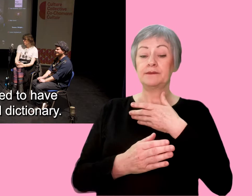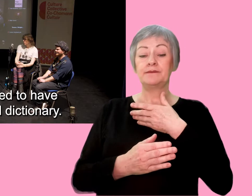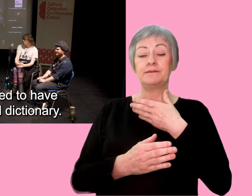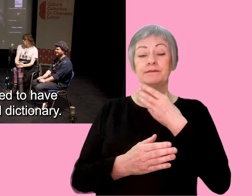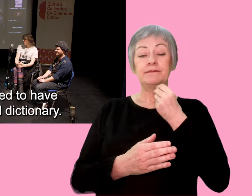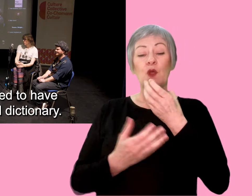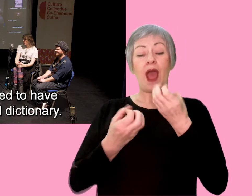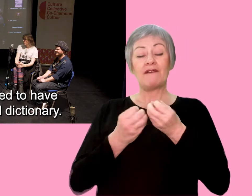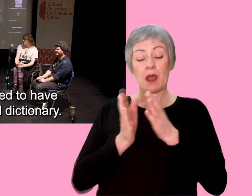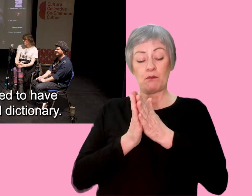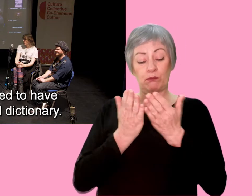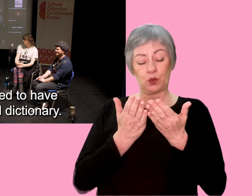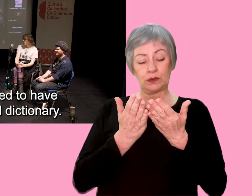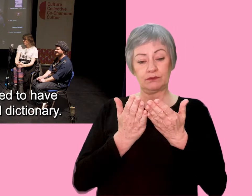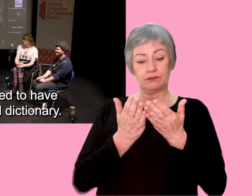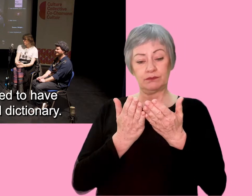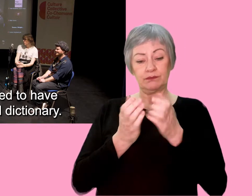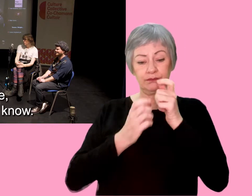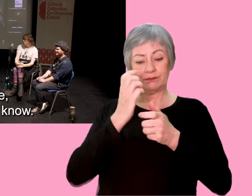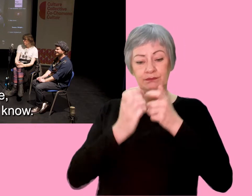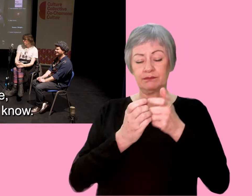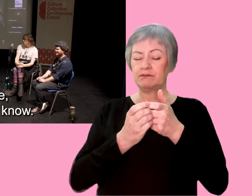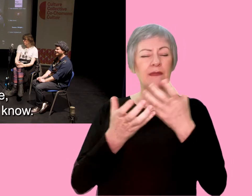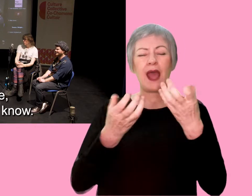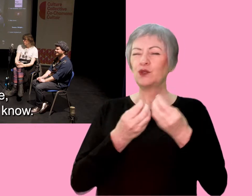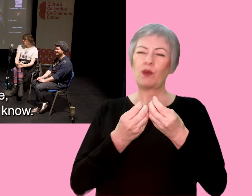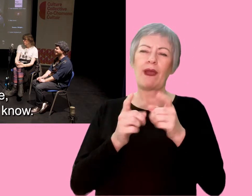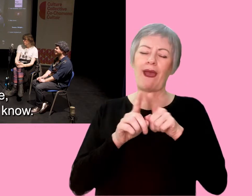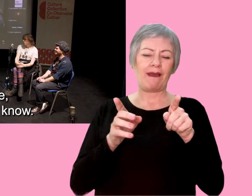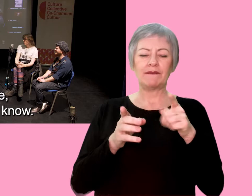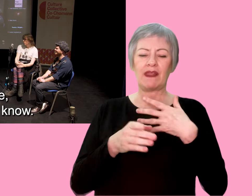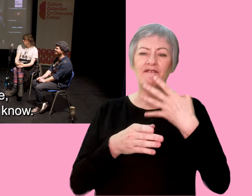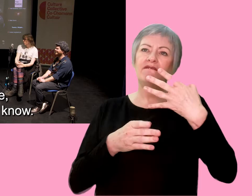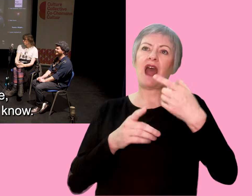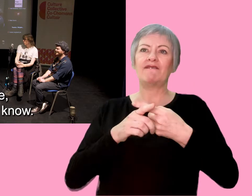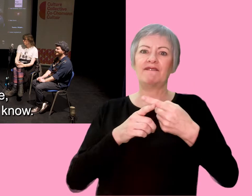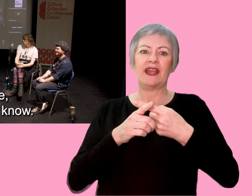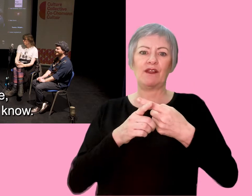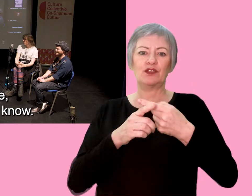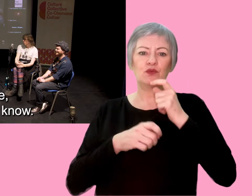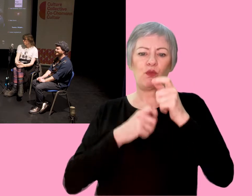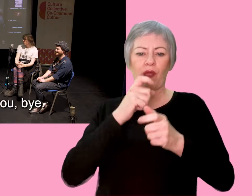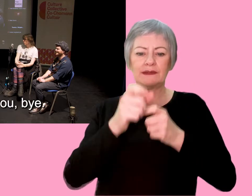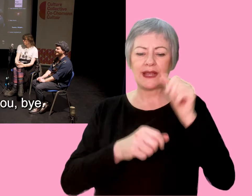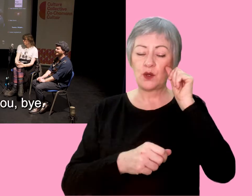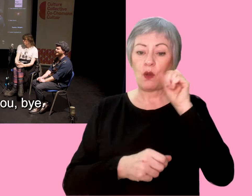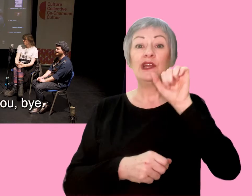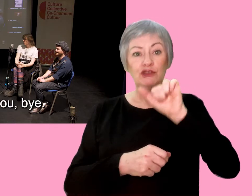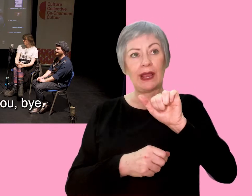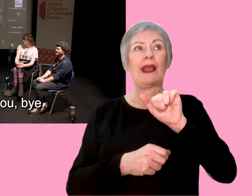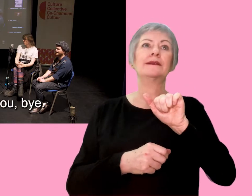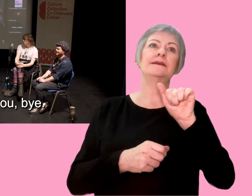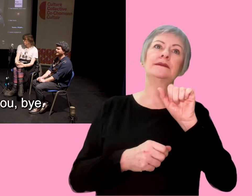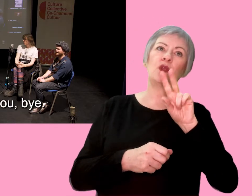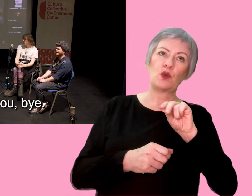have a pocket dictionary, small dictionary. I don't have 5 English words I know. Yes, no,